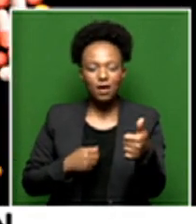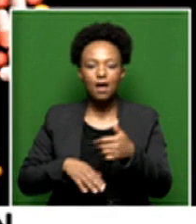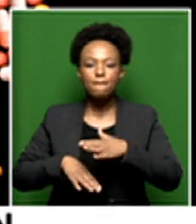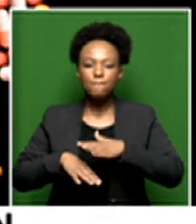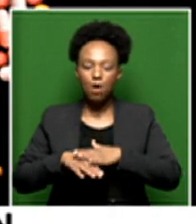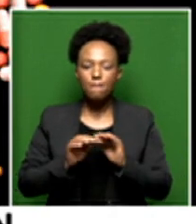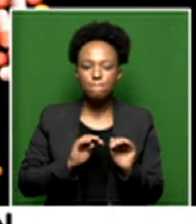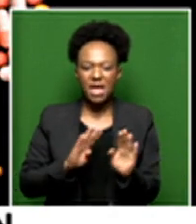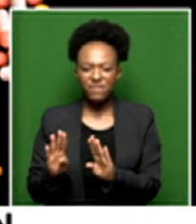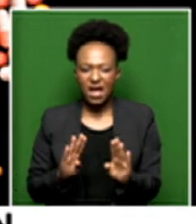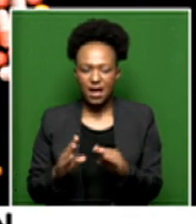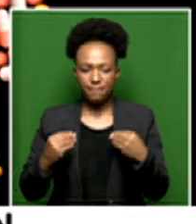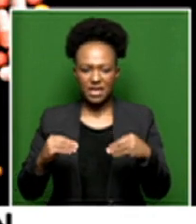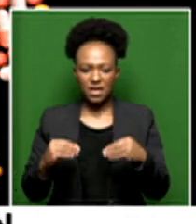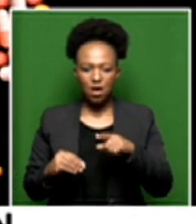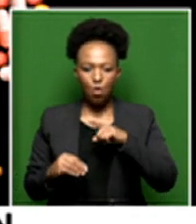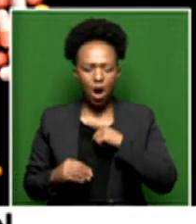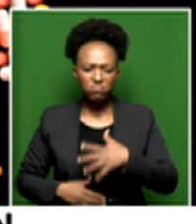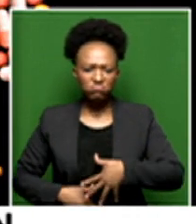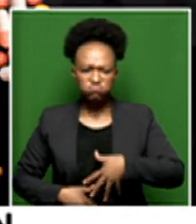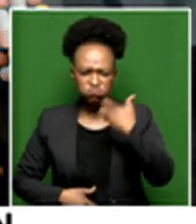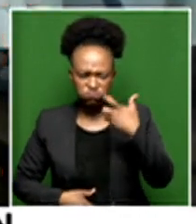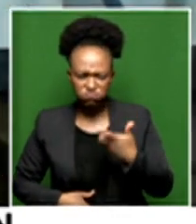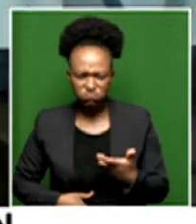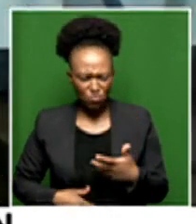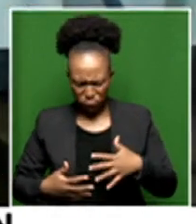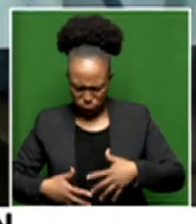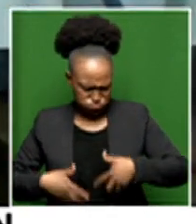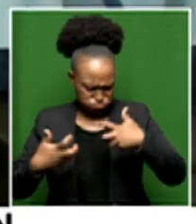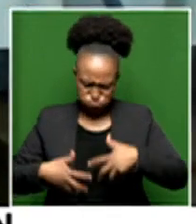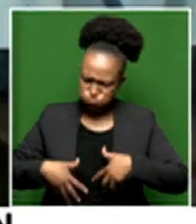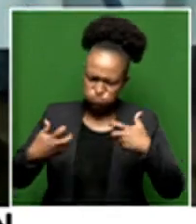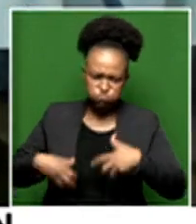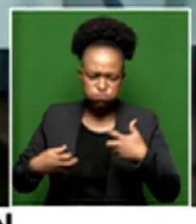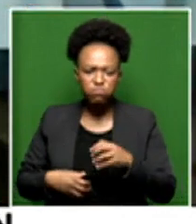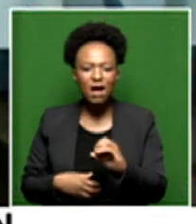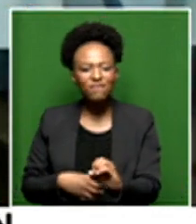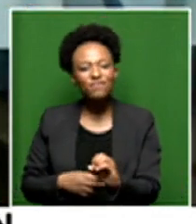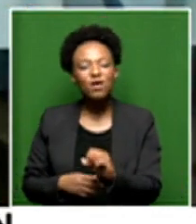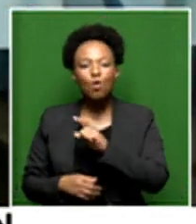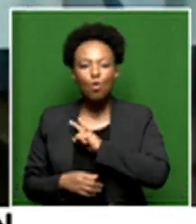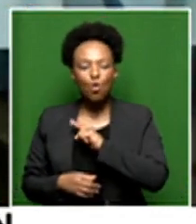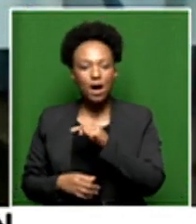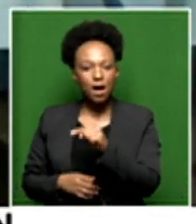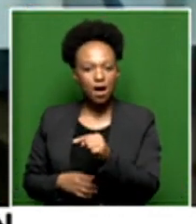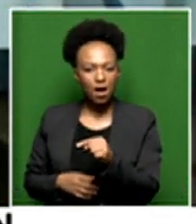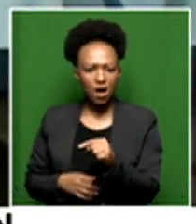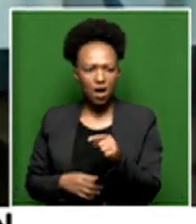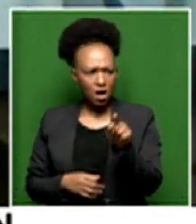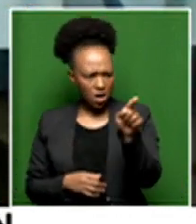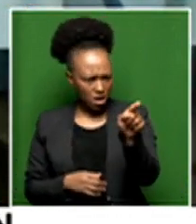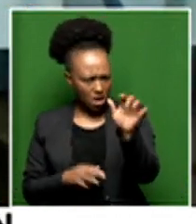activating behavior. Yes. Sometimes this can be anger. And with anger, it's often a sense of people have gotten this